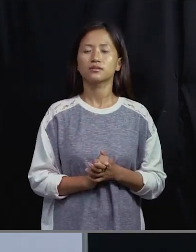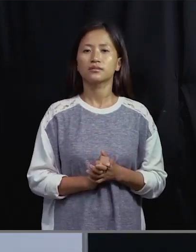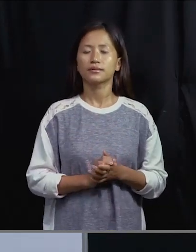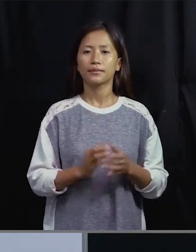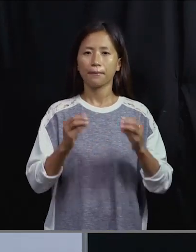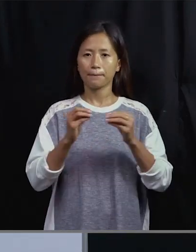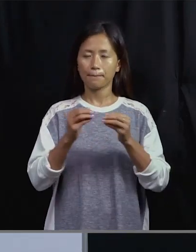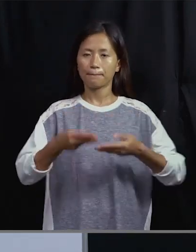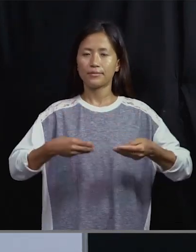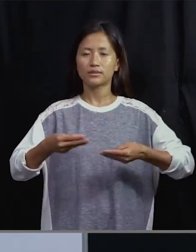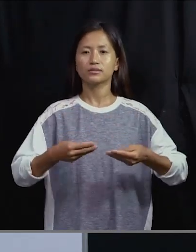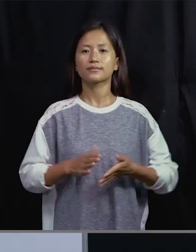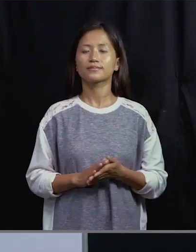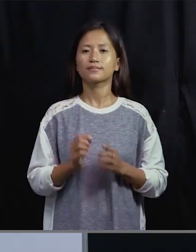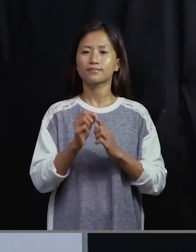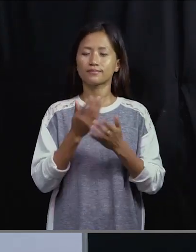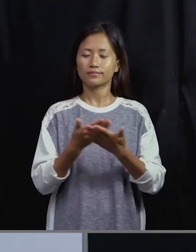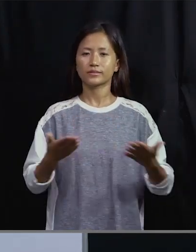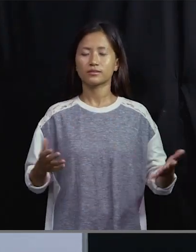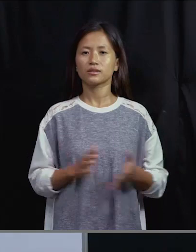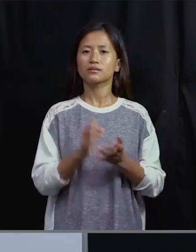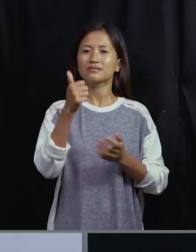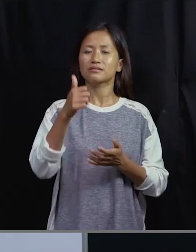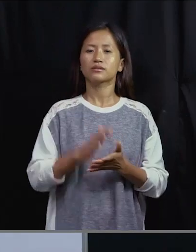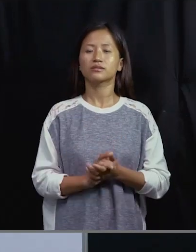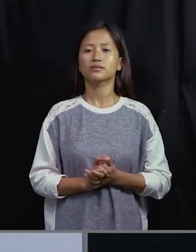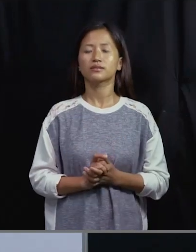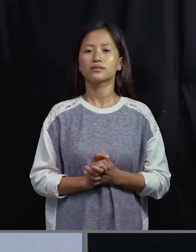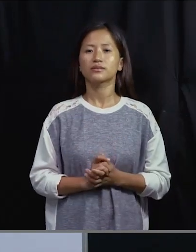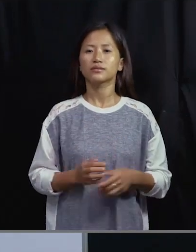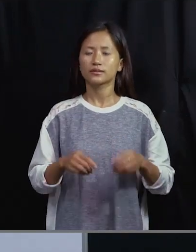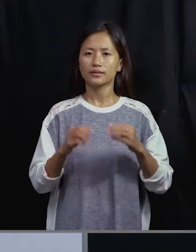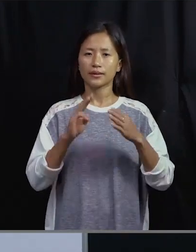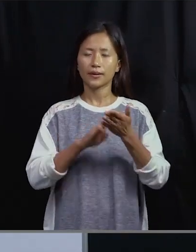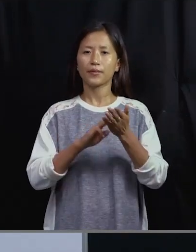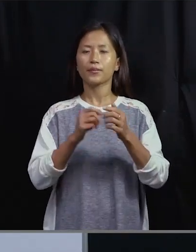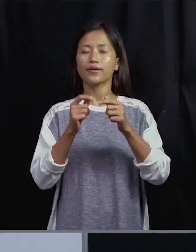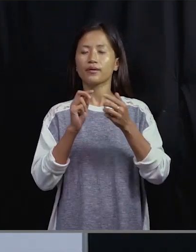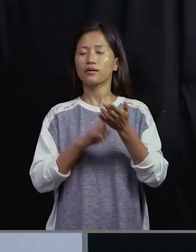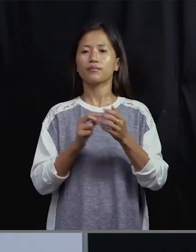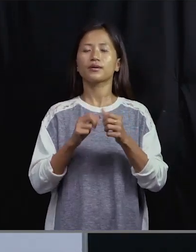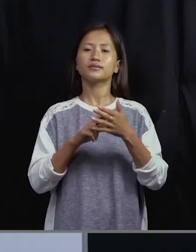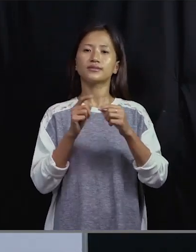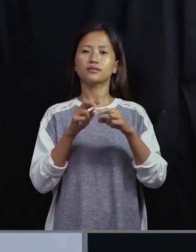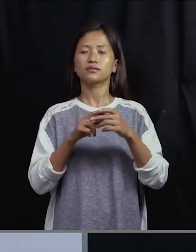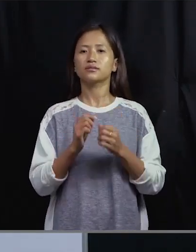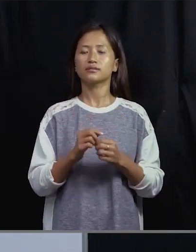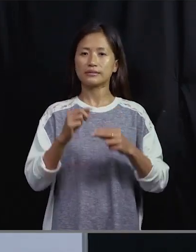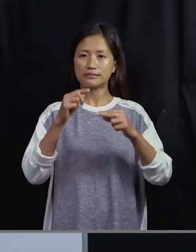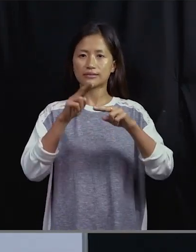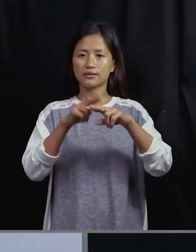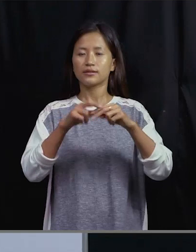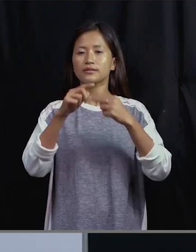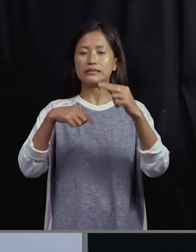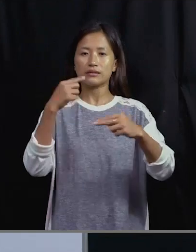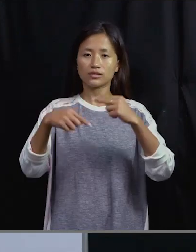business, okay, productions of goods and services, productions and manufacturings of goods takes place in industry. Okay, this